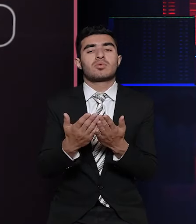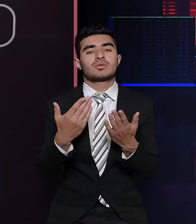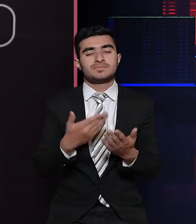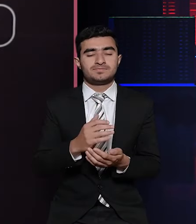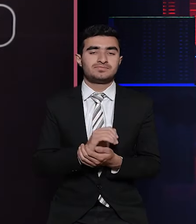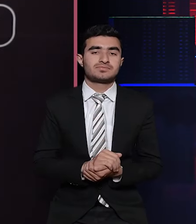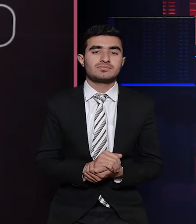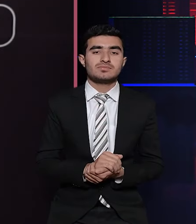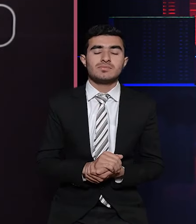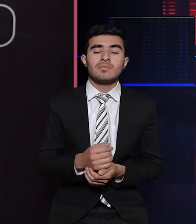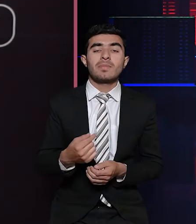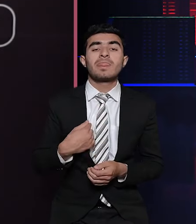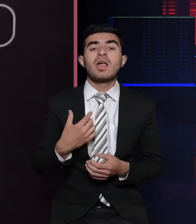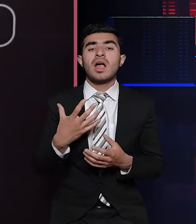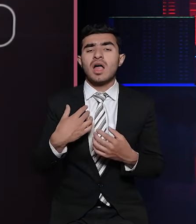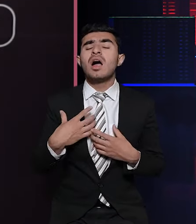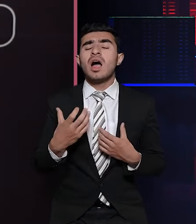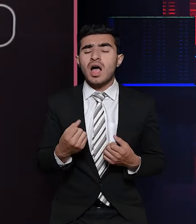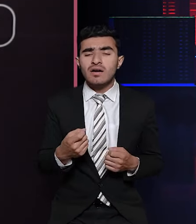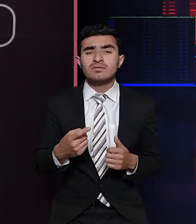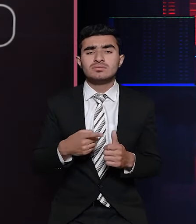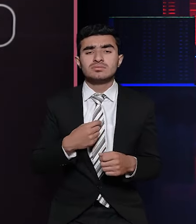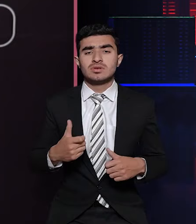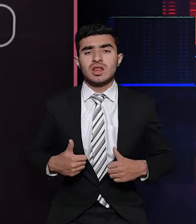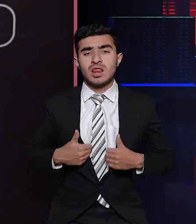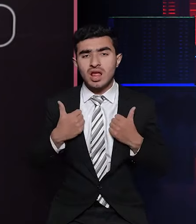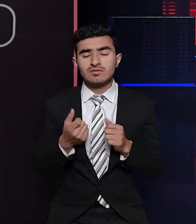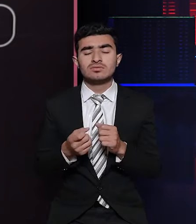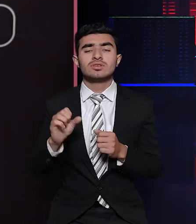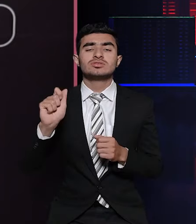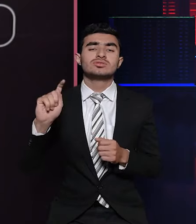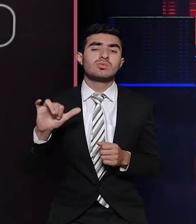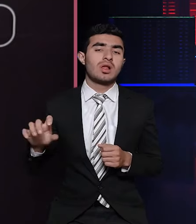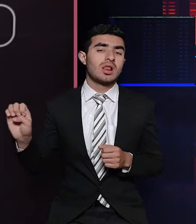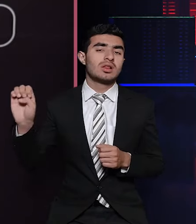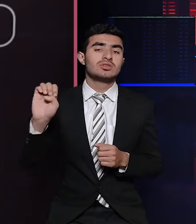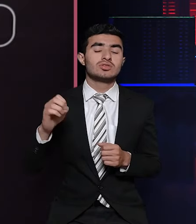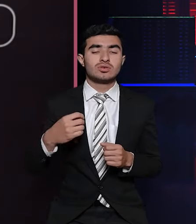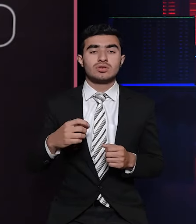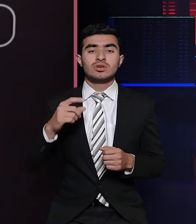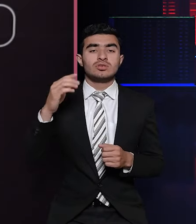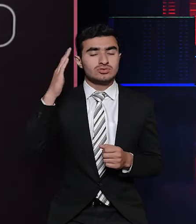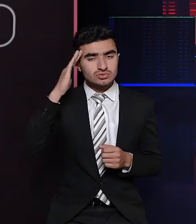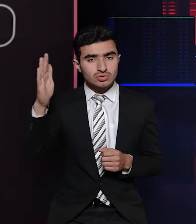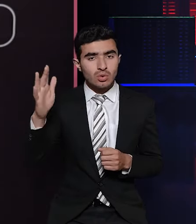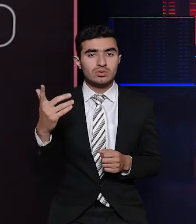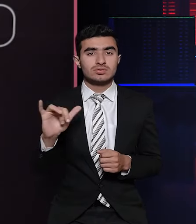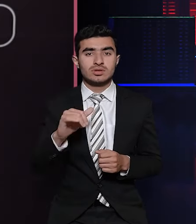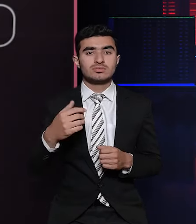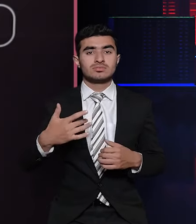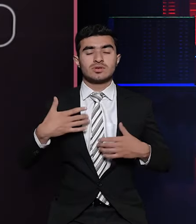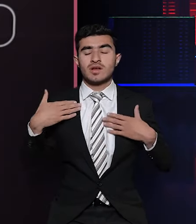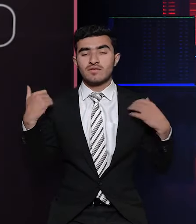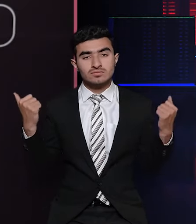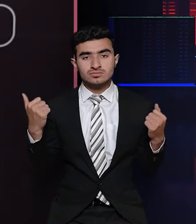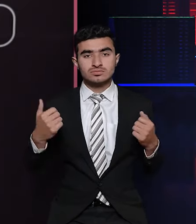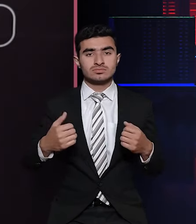lifestyle goals hain jisme aapki exercise, nutrition, sleep patterns,